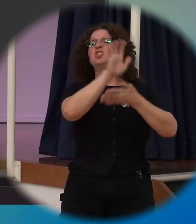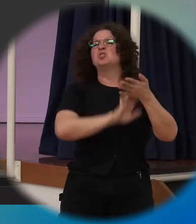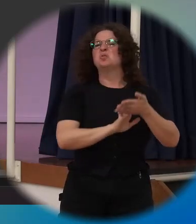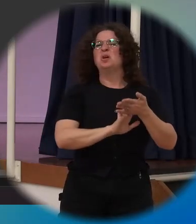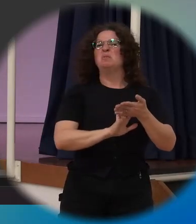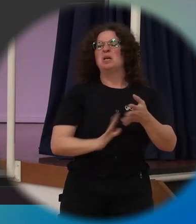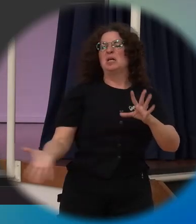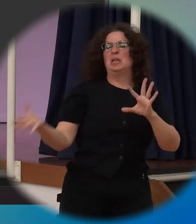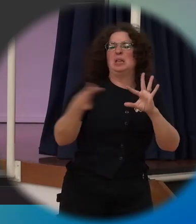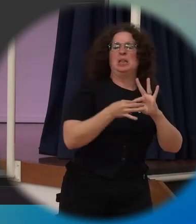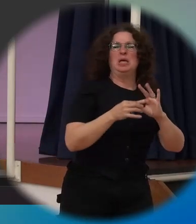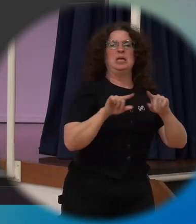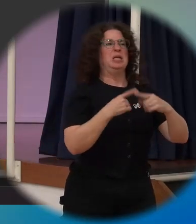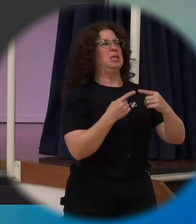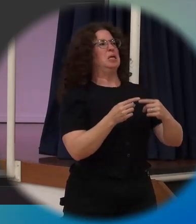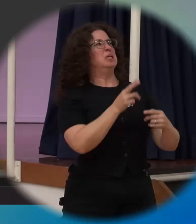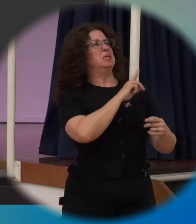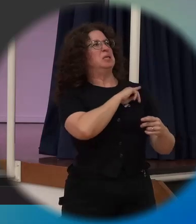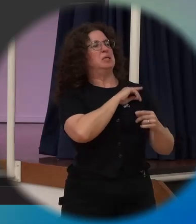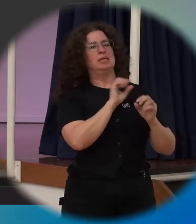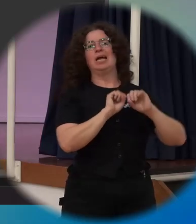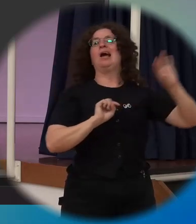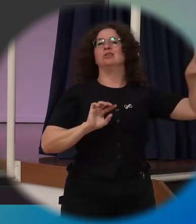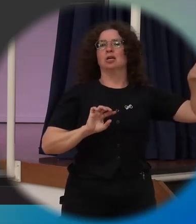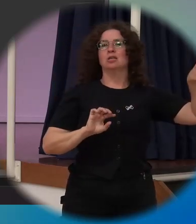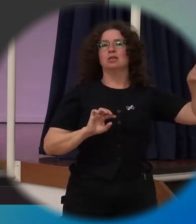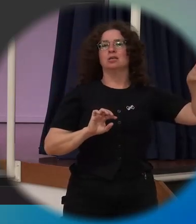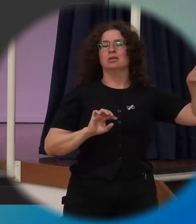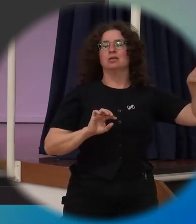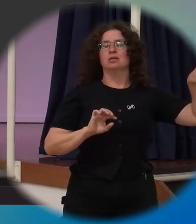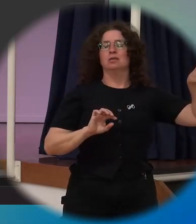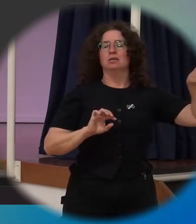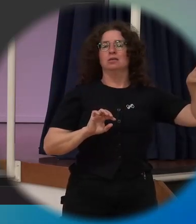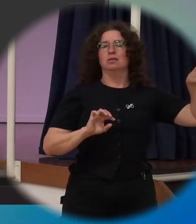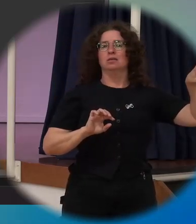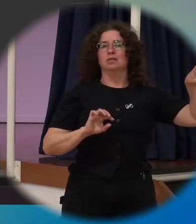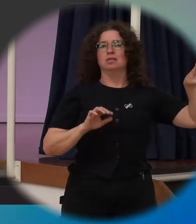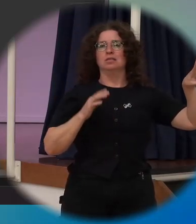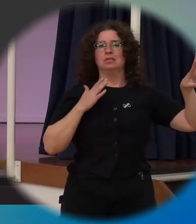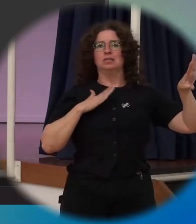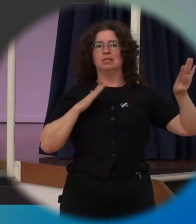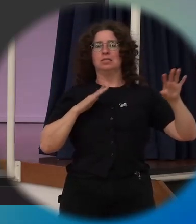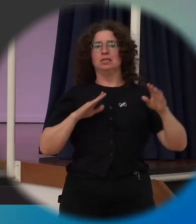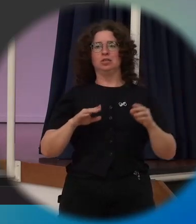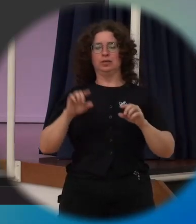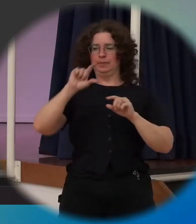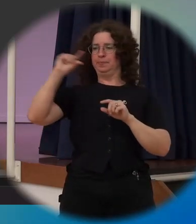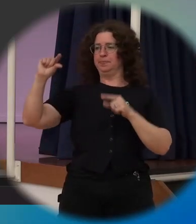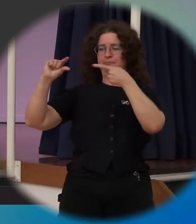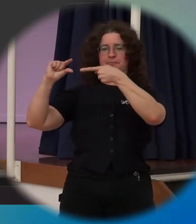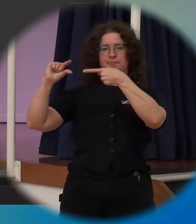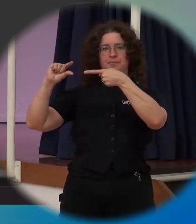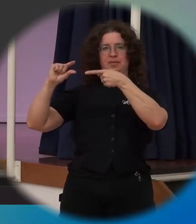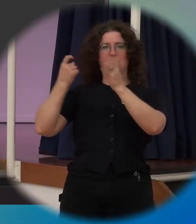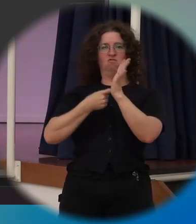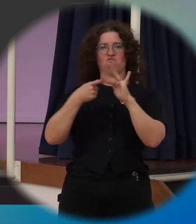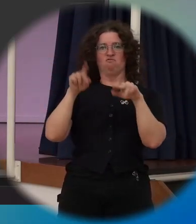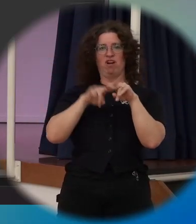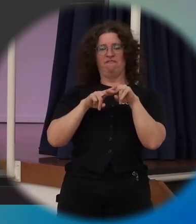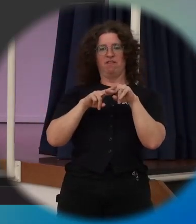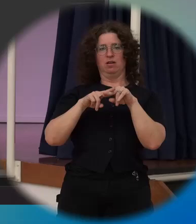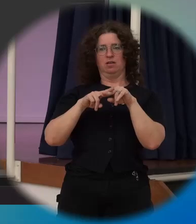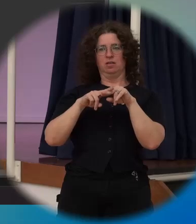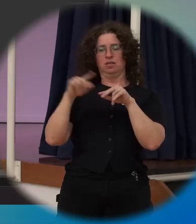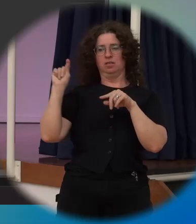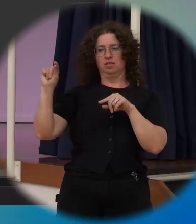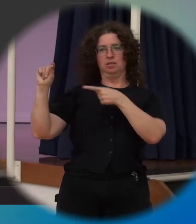depend on stuff which are outside of that assembly. So all you have to do is go to this field over here, the assembly definition references, and